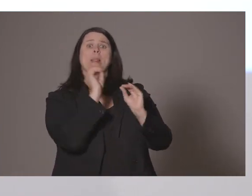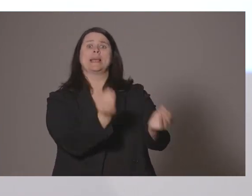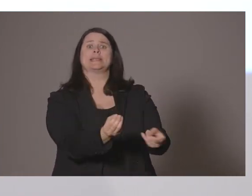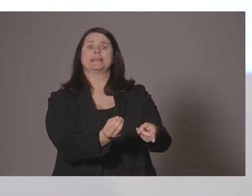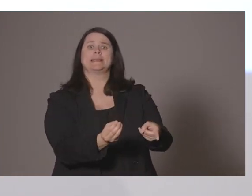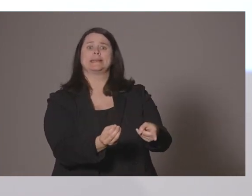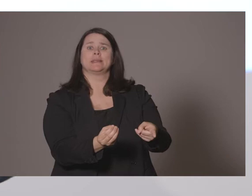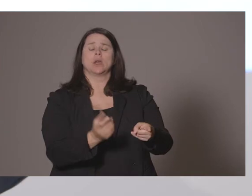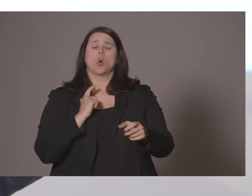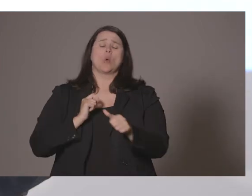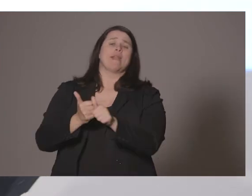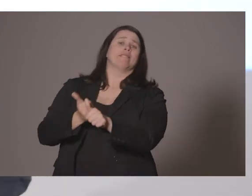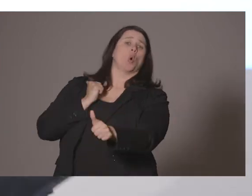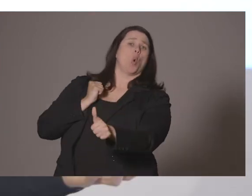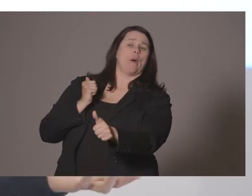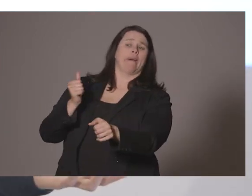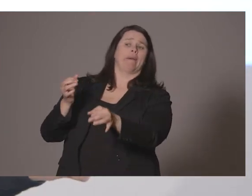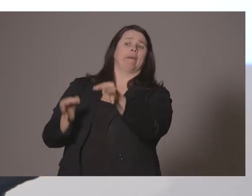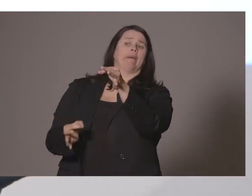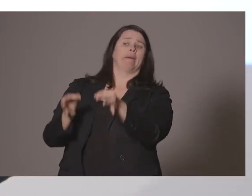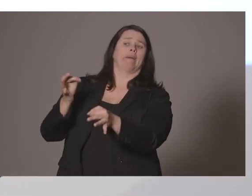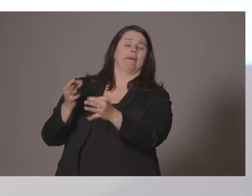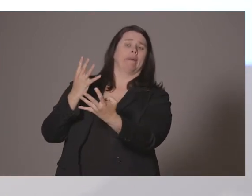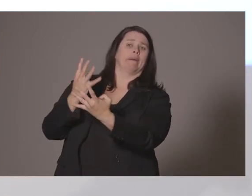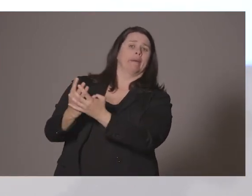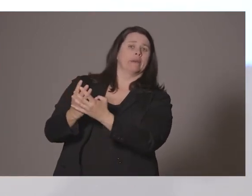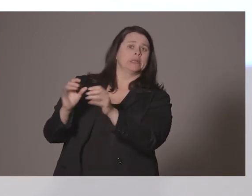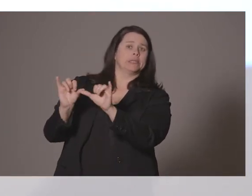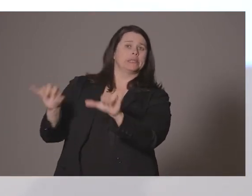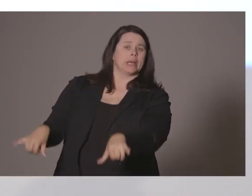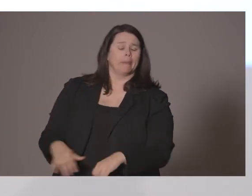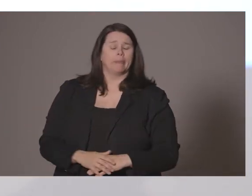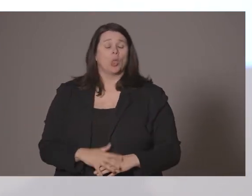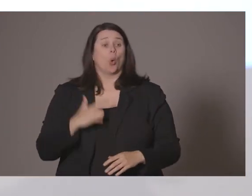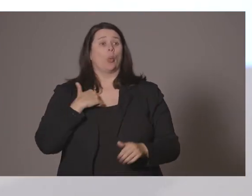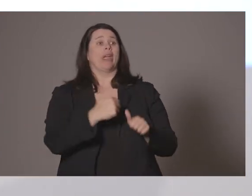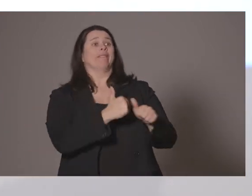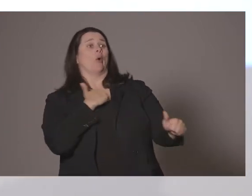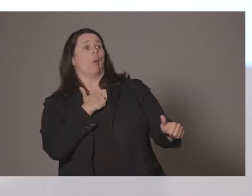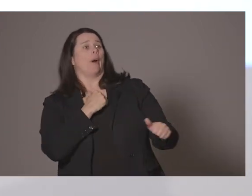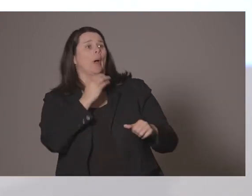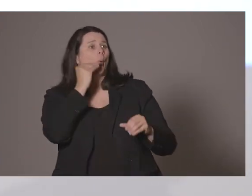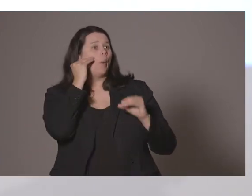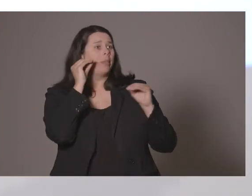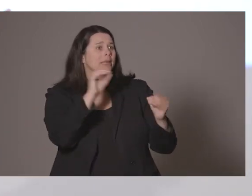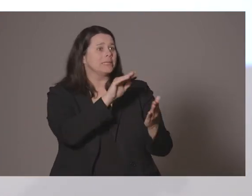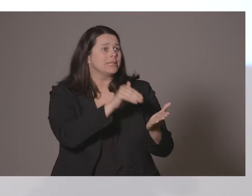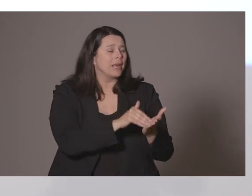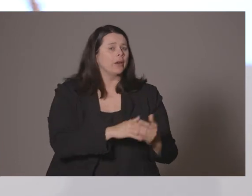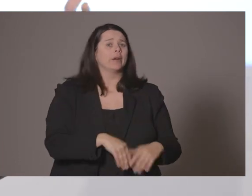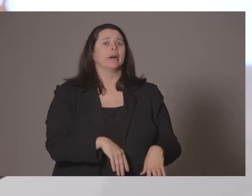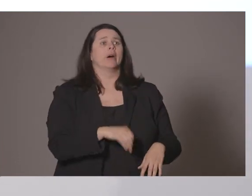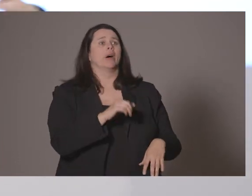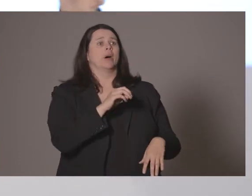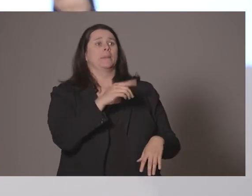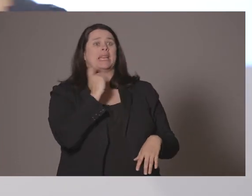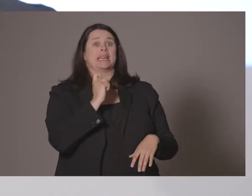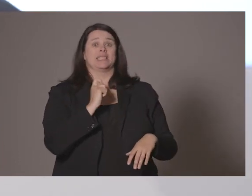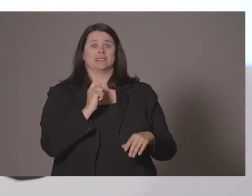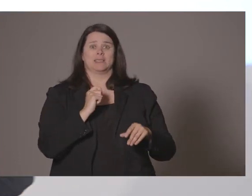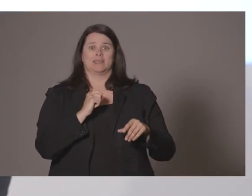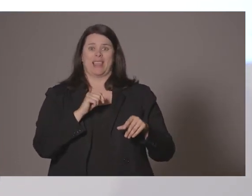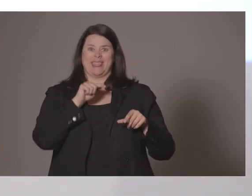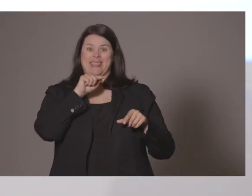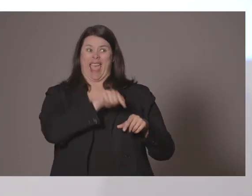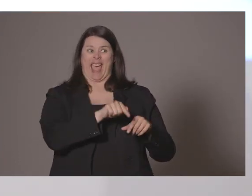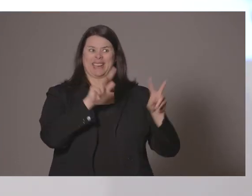how we avoid volunteering at homeless centers or food pantries or that sort of thing, right? As far as the pleasure-seeking, pain